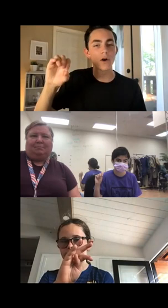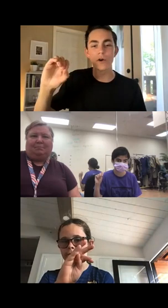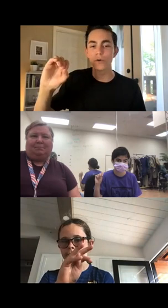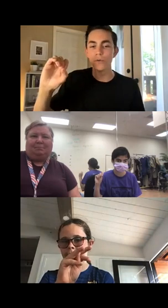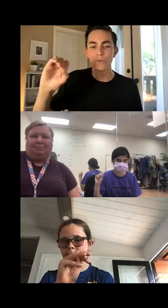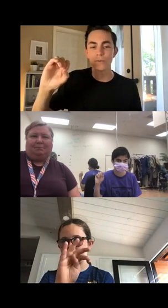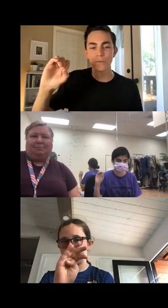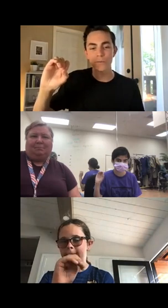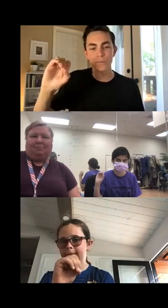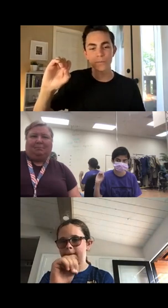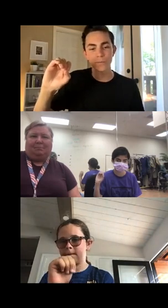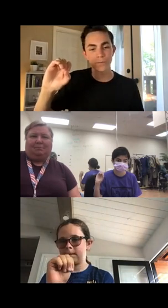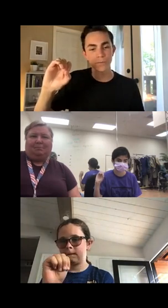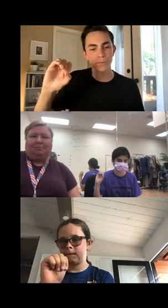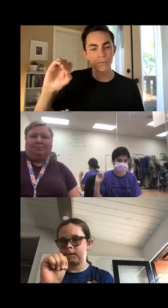O,